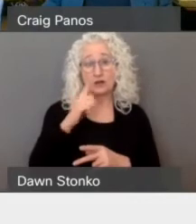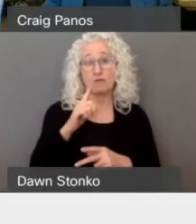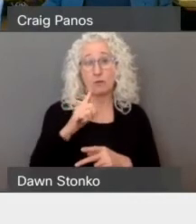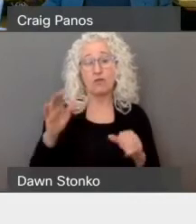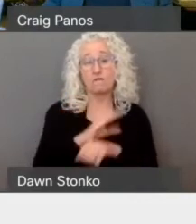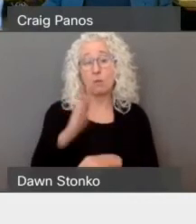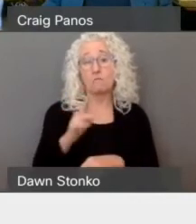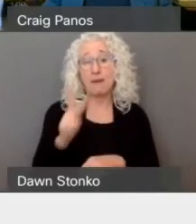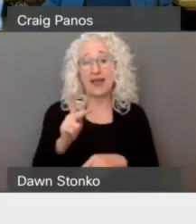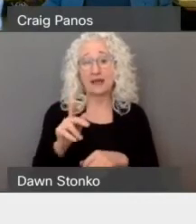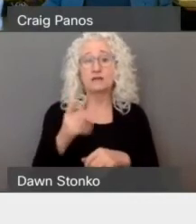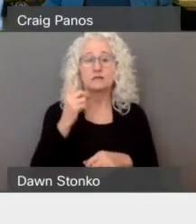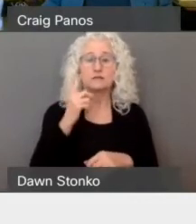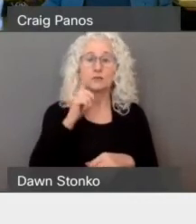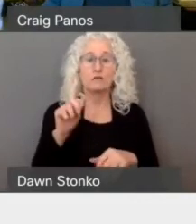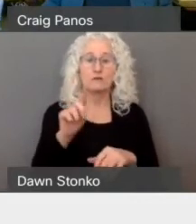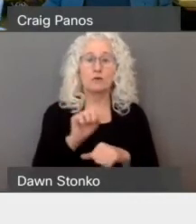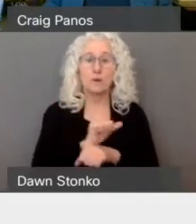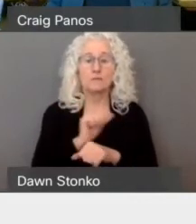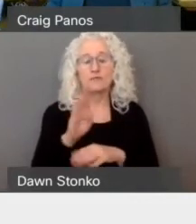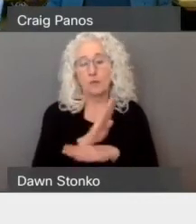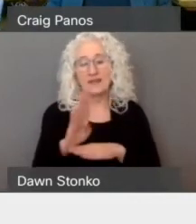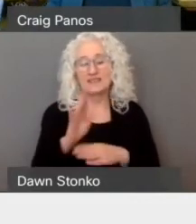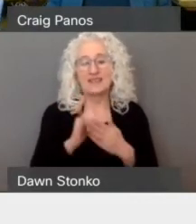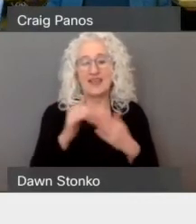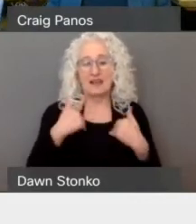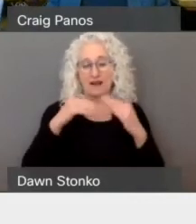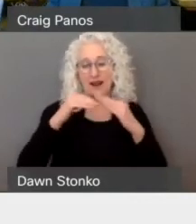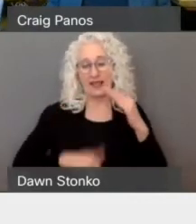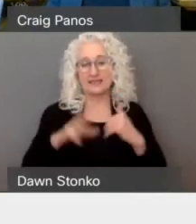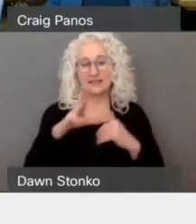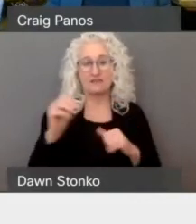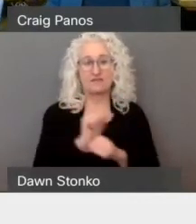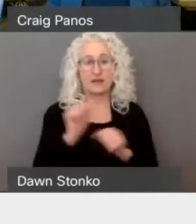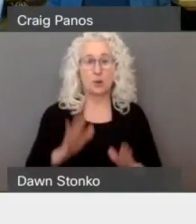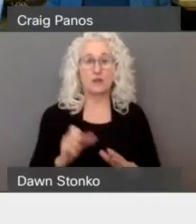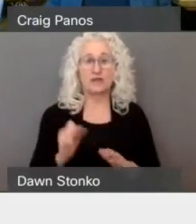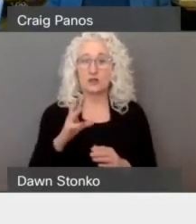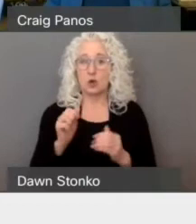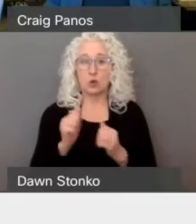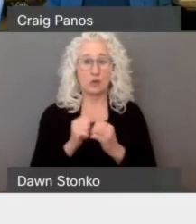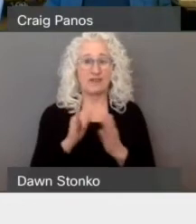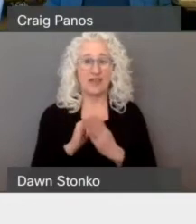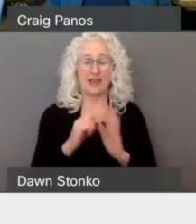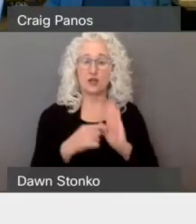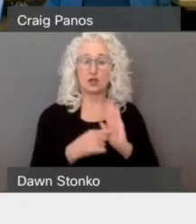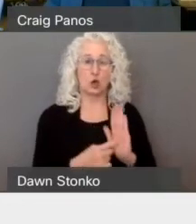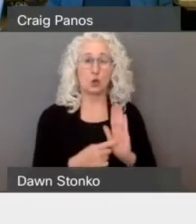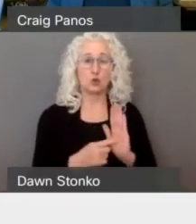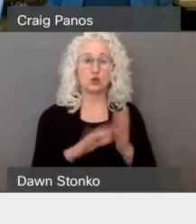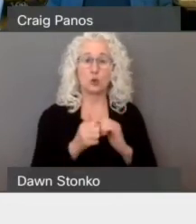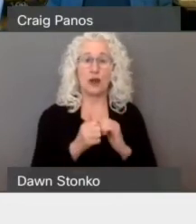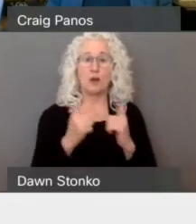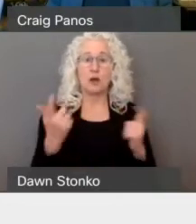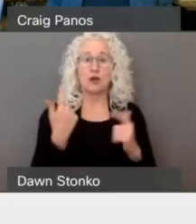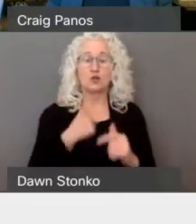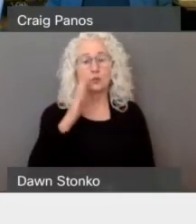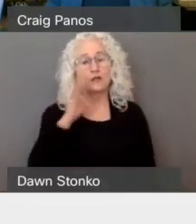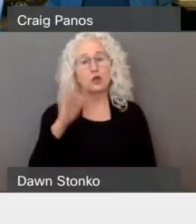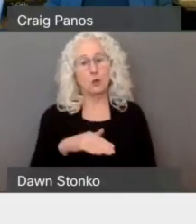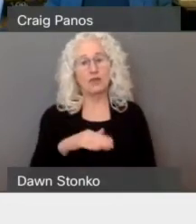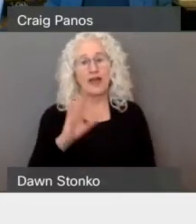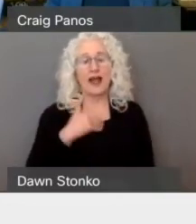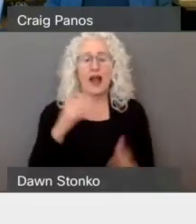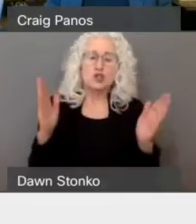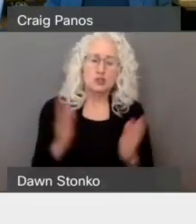were for businesses that had fewer than 50 employees. So right there, it goes to show you just how much we know that our